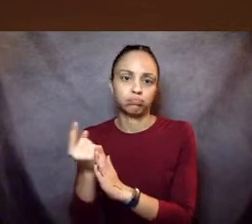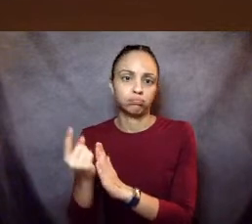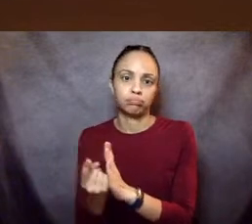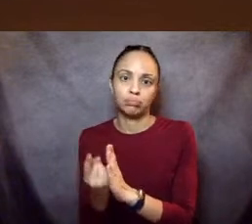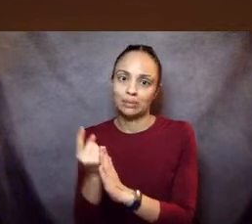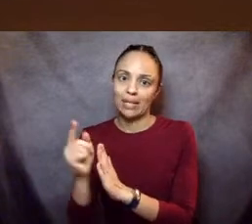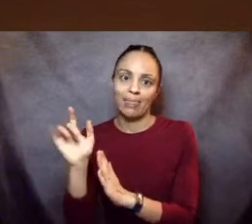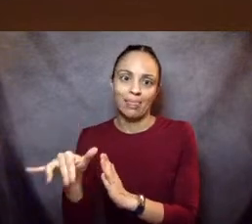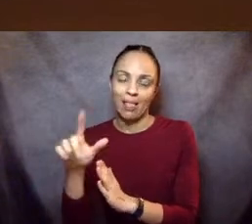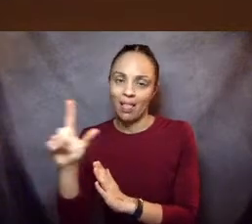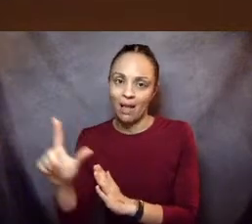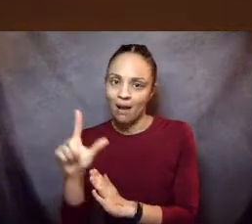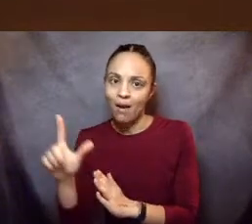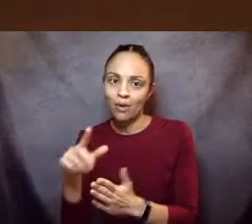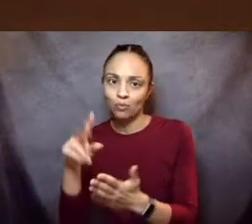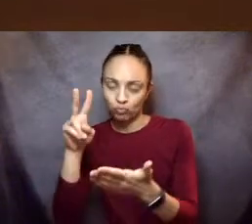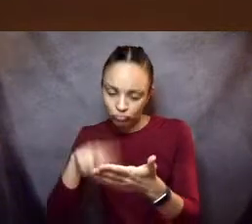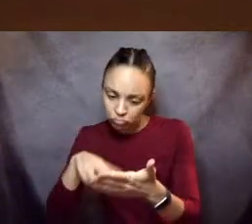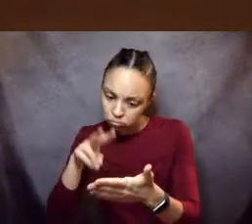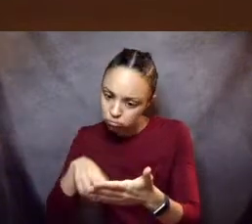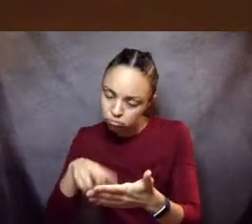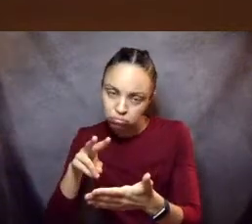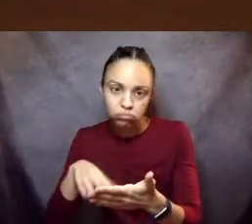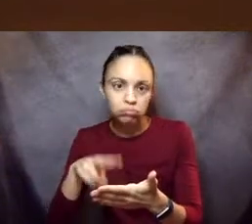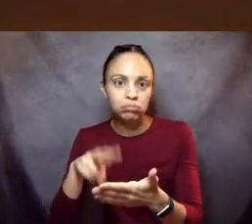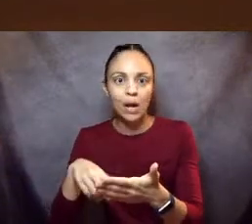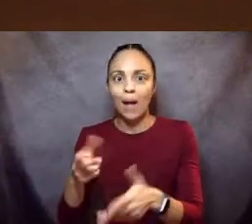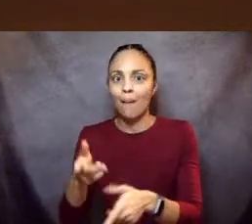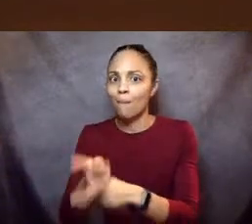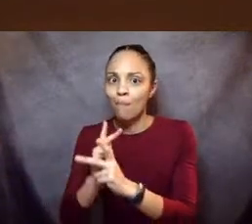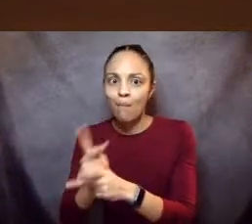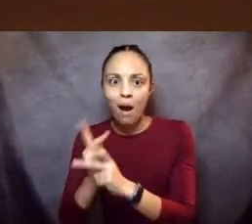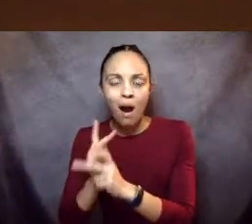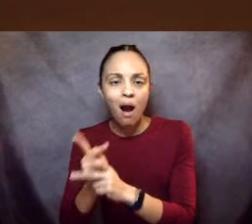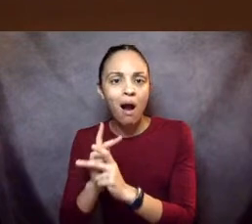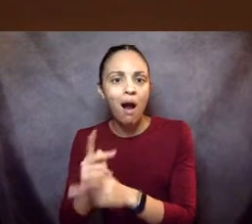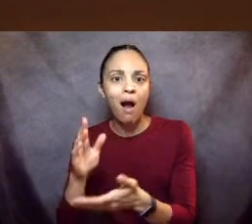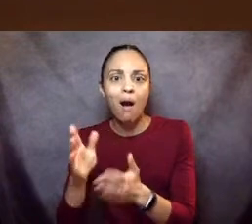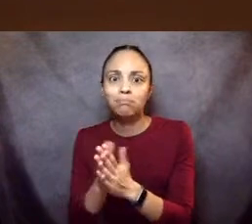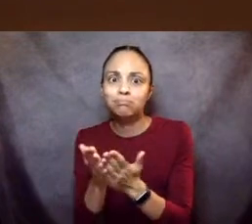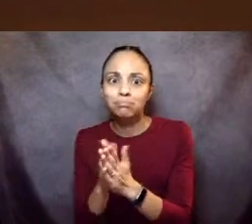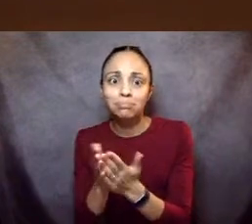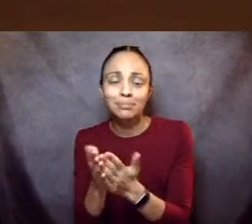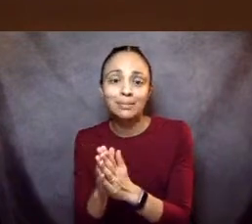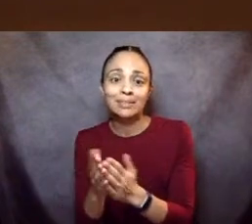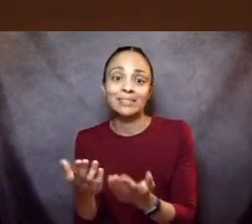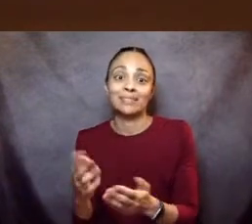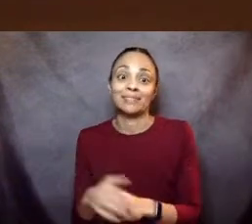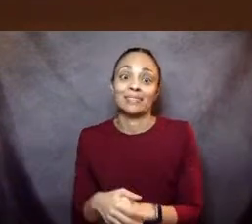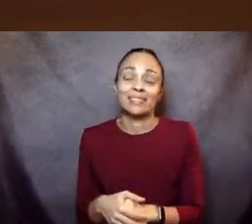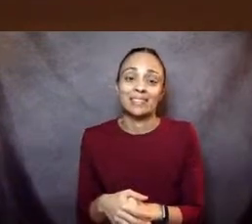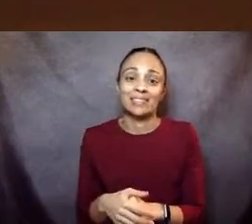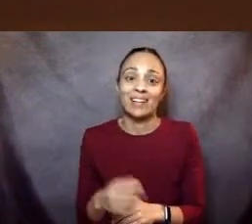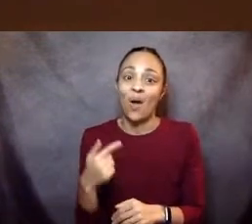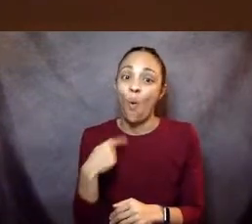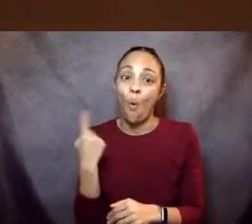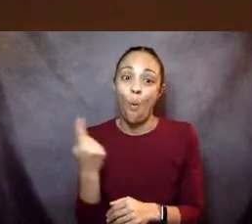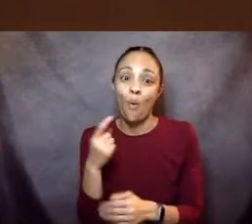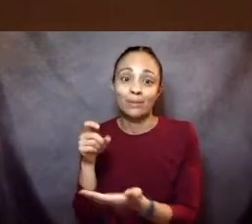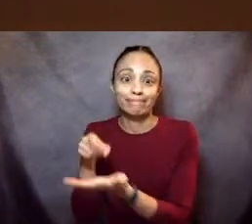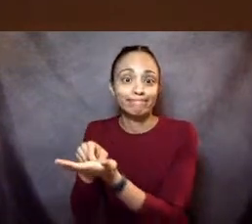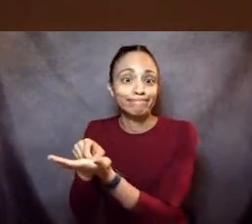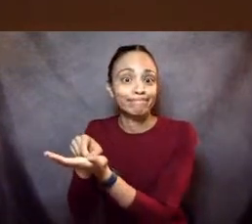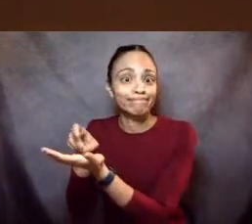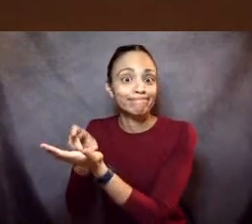neighborhood, reading, checking out books, and getting kicked out with a big stack of books.